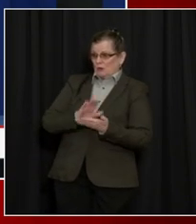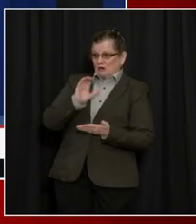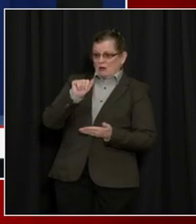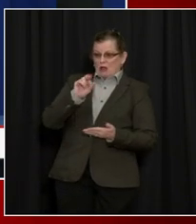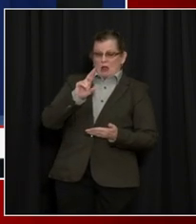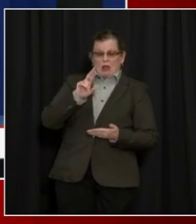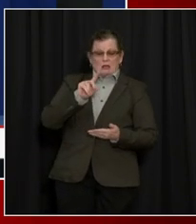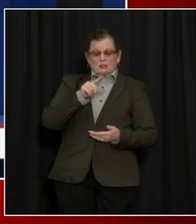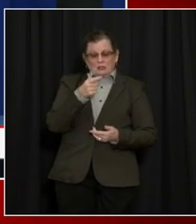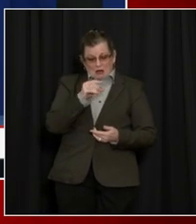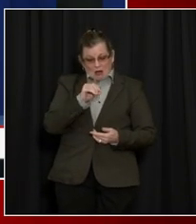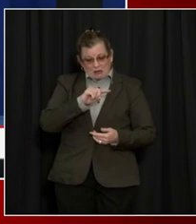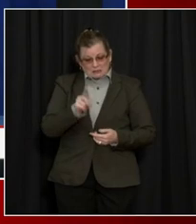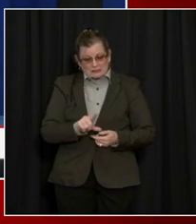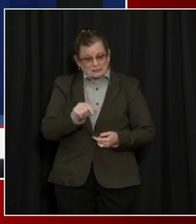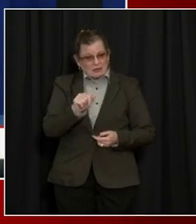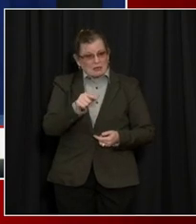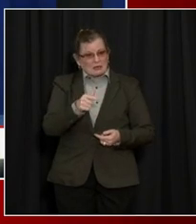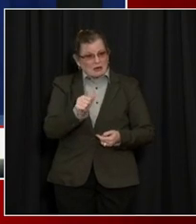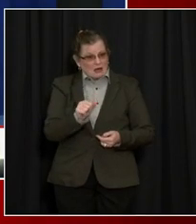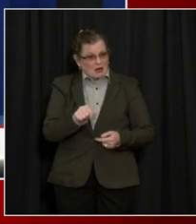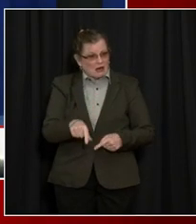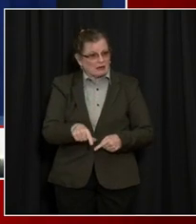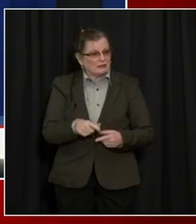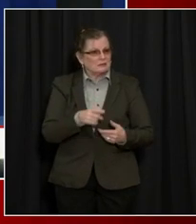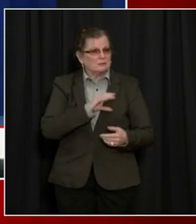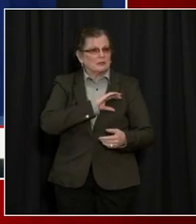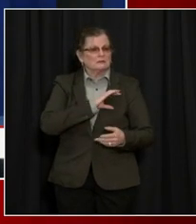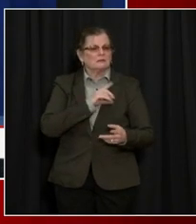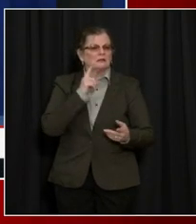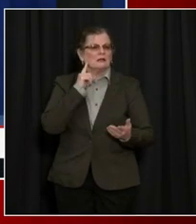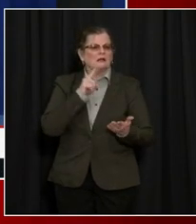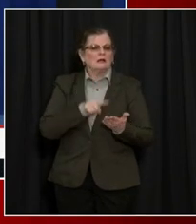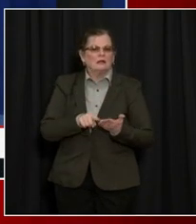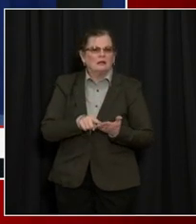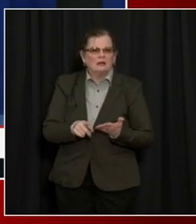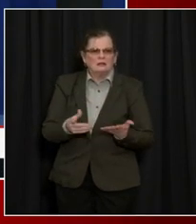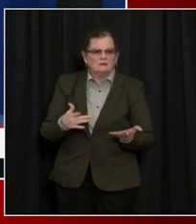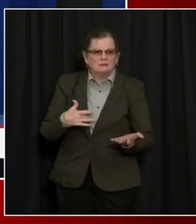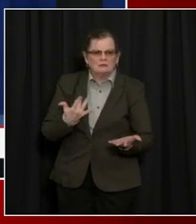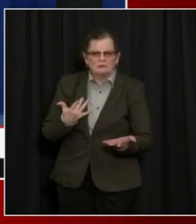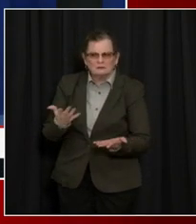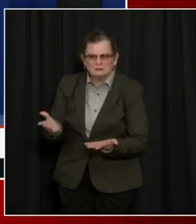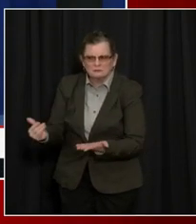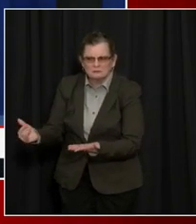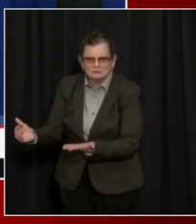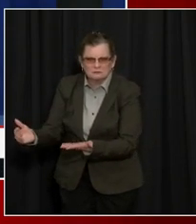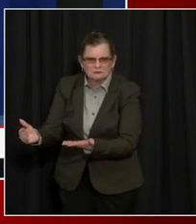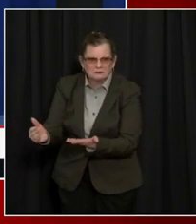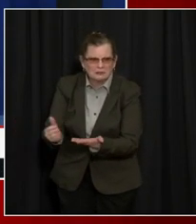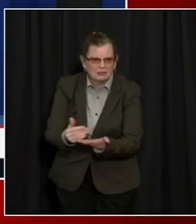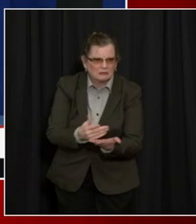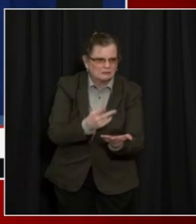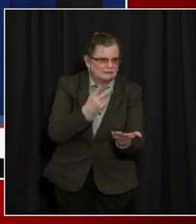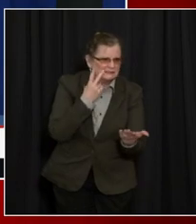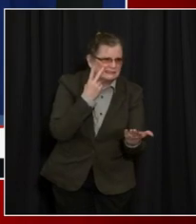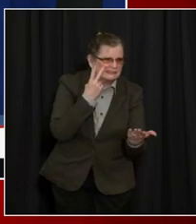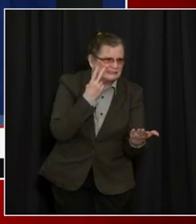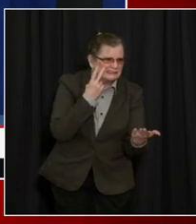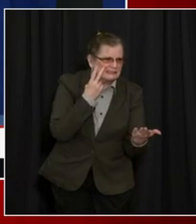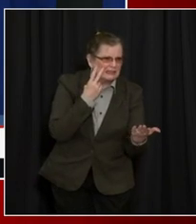information concerning this case as well, so please help us by providing information. You can do that either through our tip line